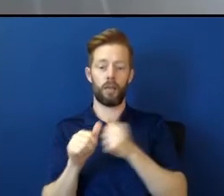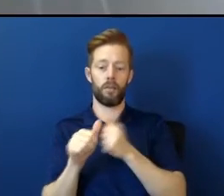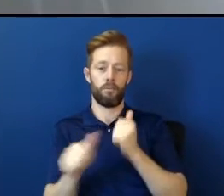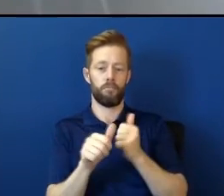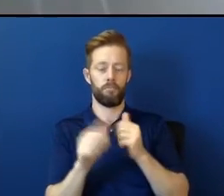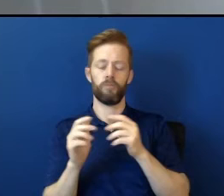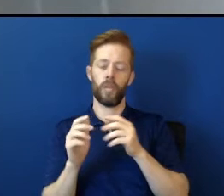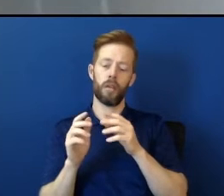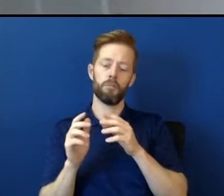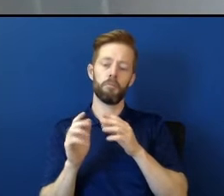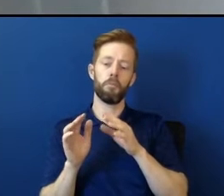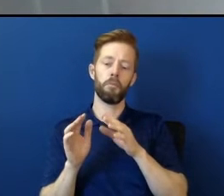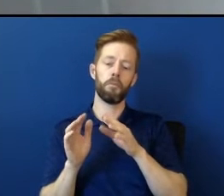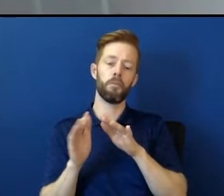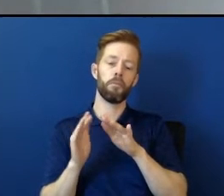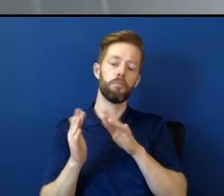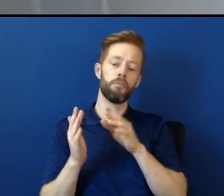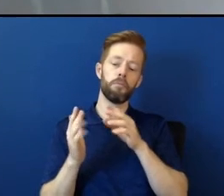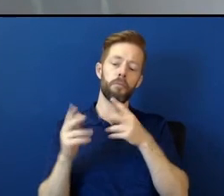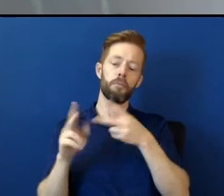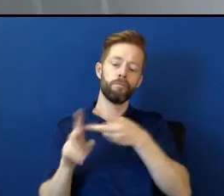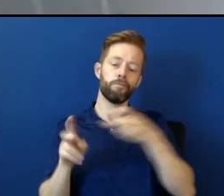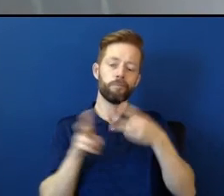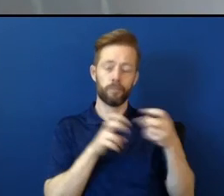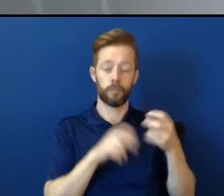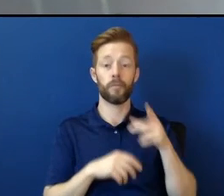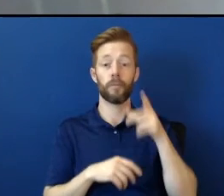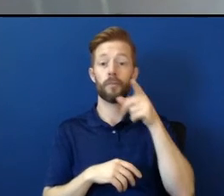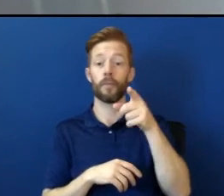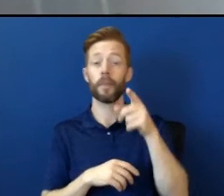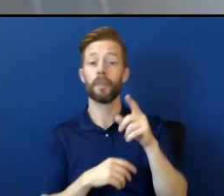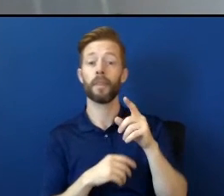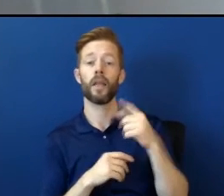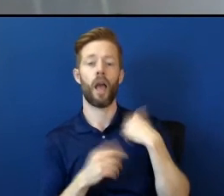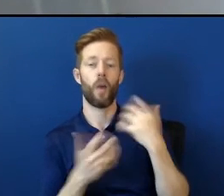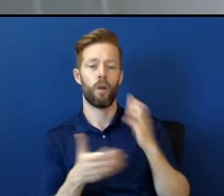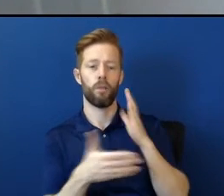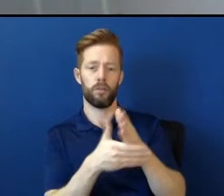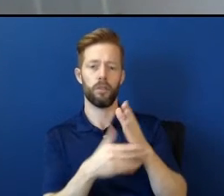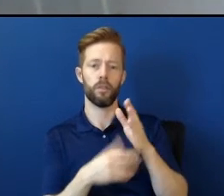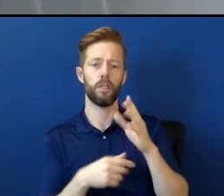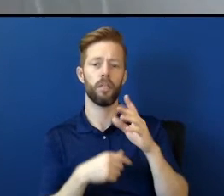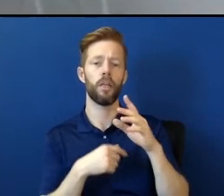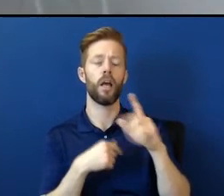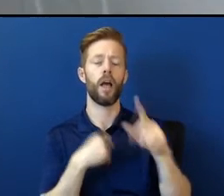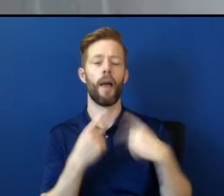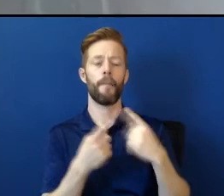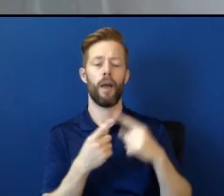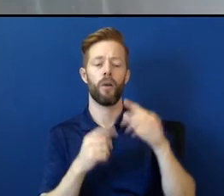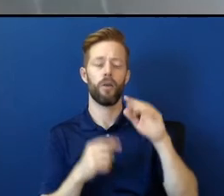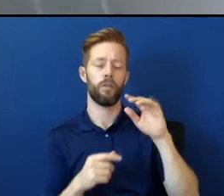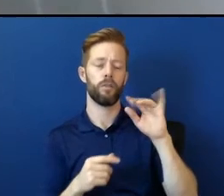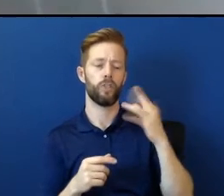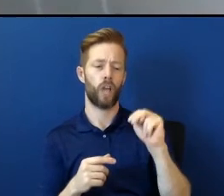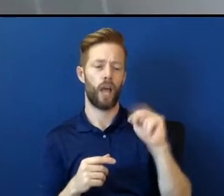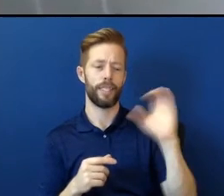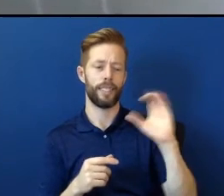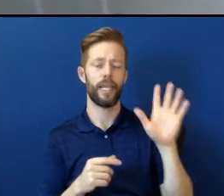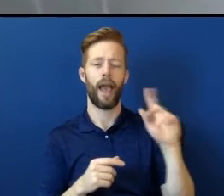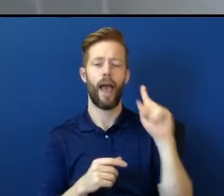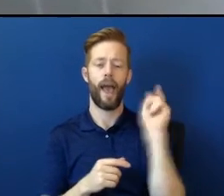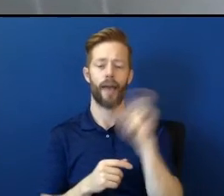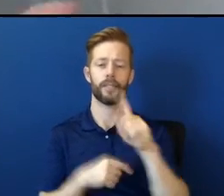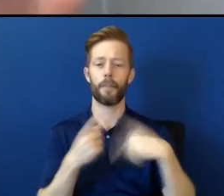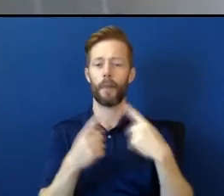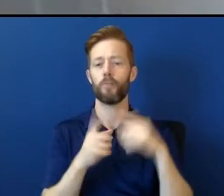like to interject, Christine, because I think this feeds into maybe a question we've got coming up from John C. about how prompts fit in with these techniques. And I think it's